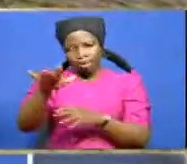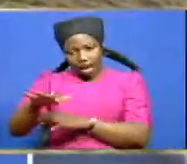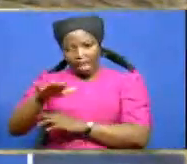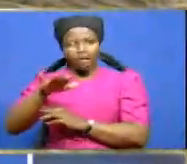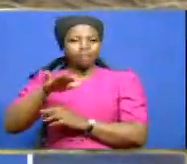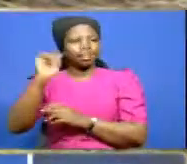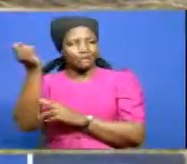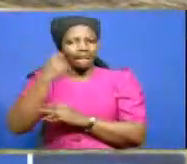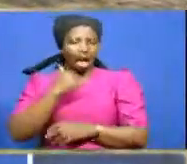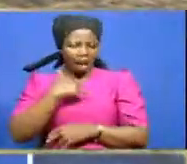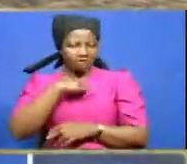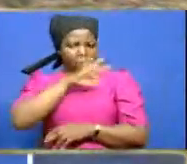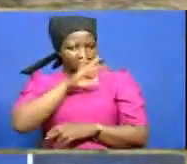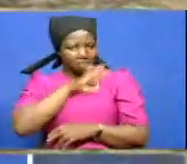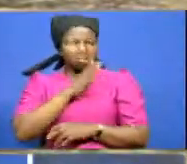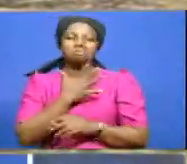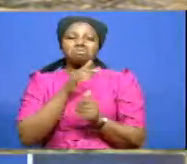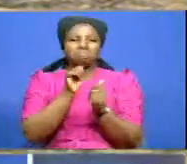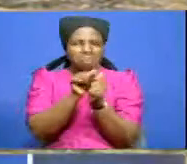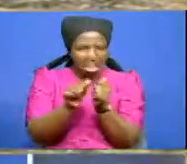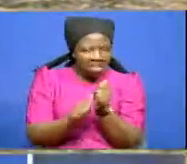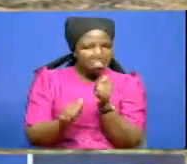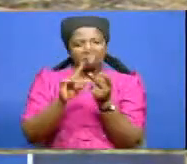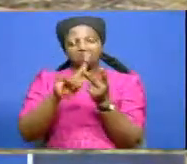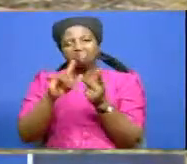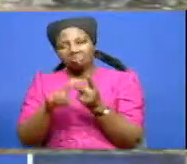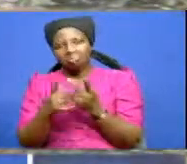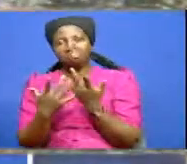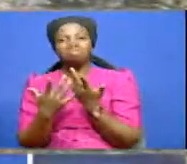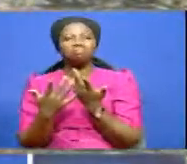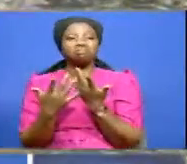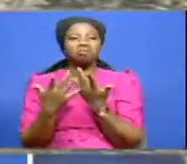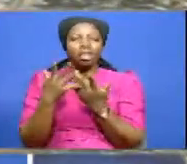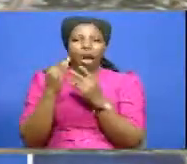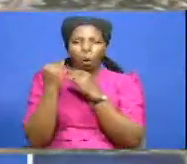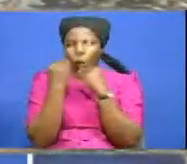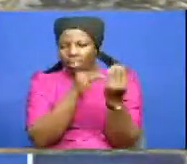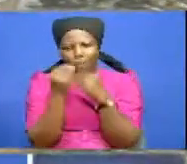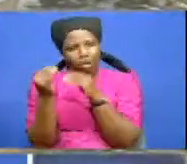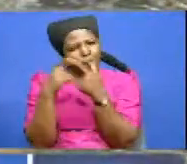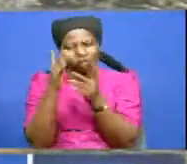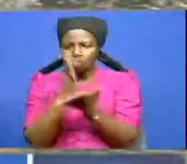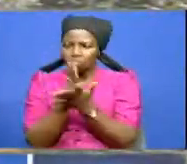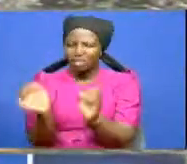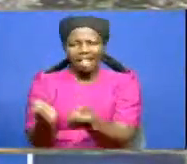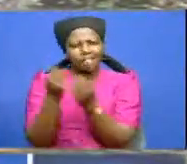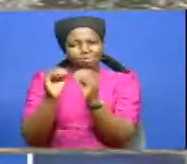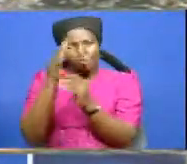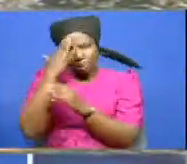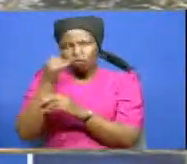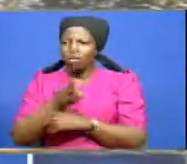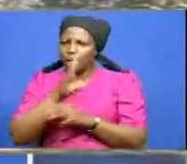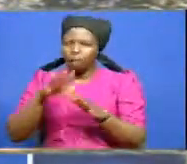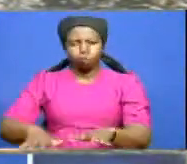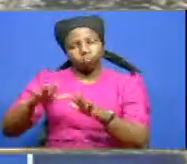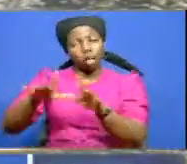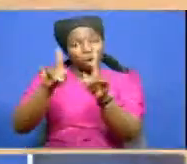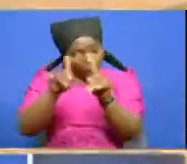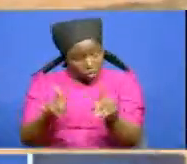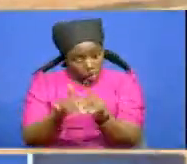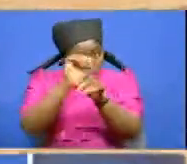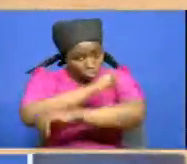and watermelons, but none could be salvaged from the floods. A section of schools are still marooned in waters.